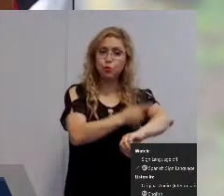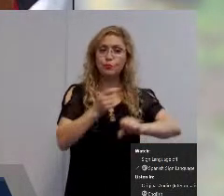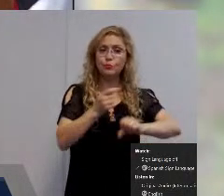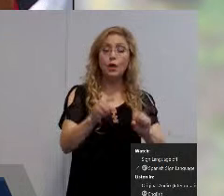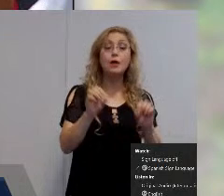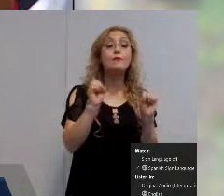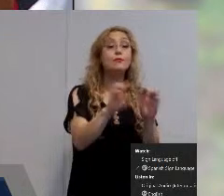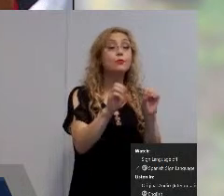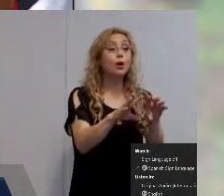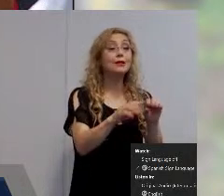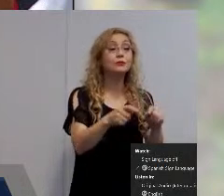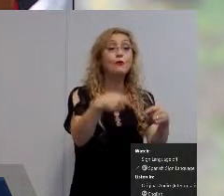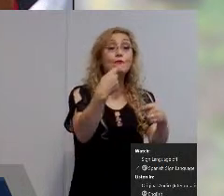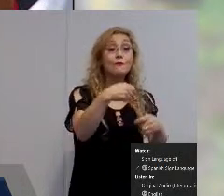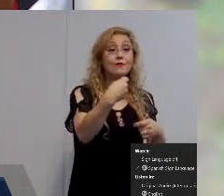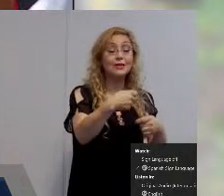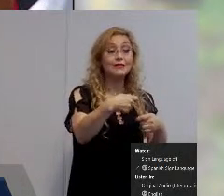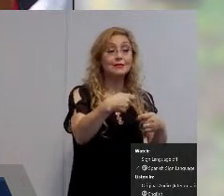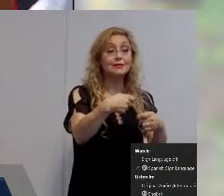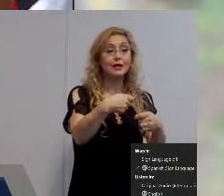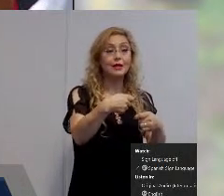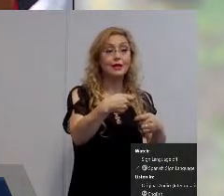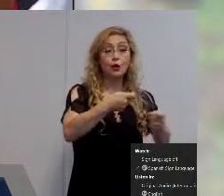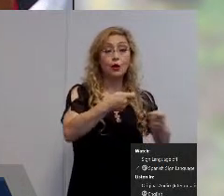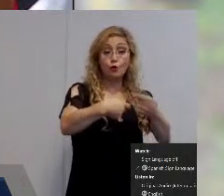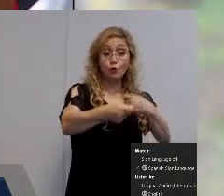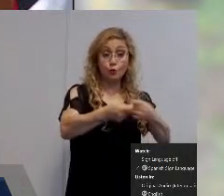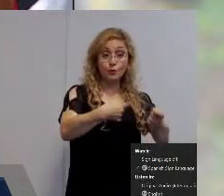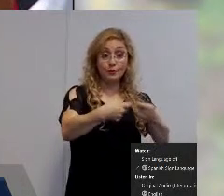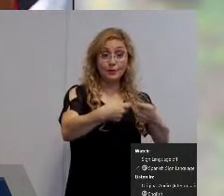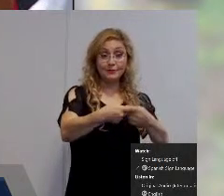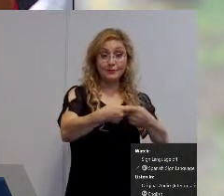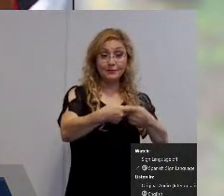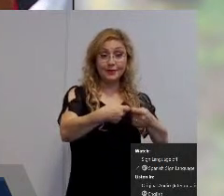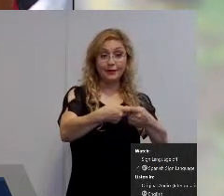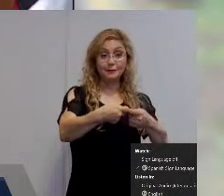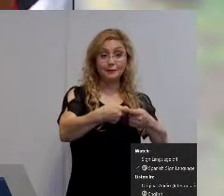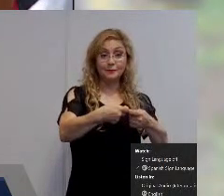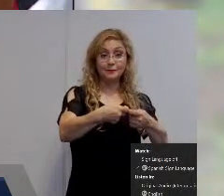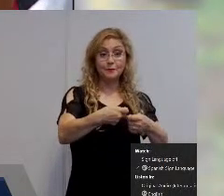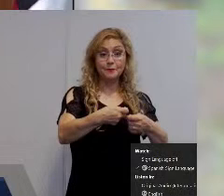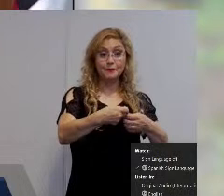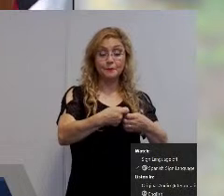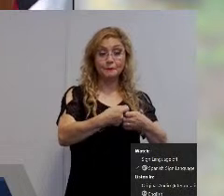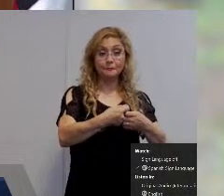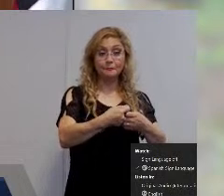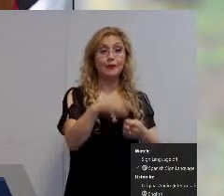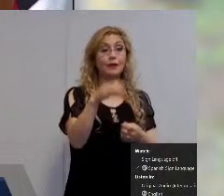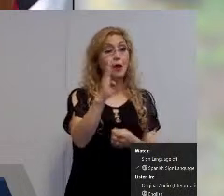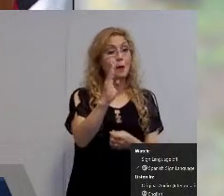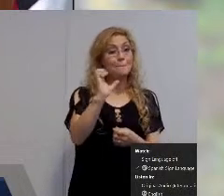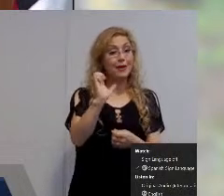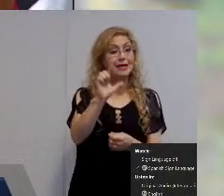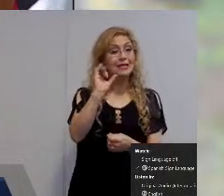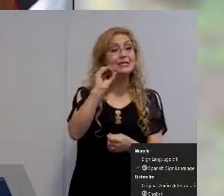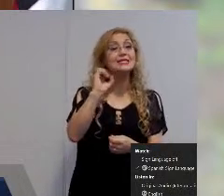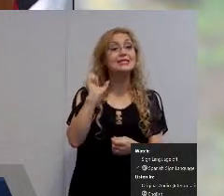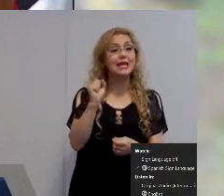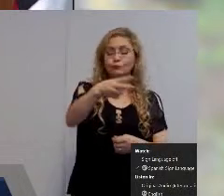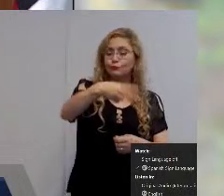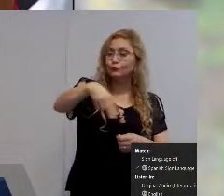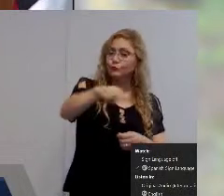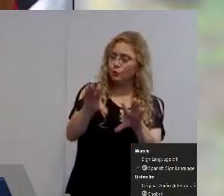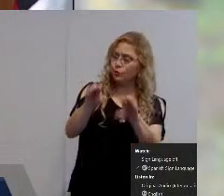While we have been addressing the matters of increasing production and productivity, we must